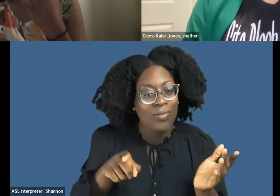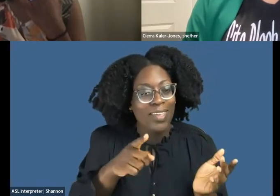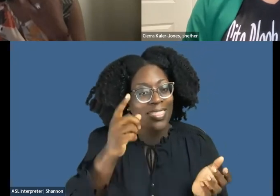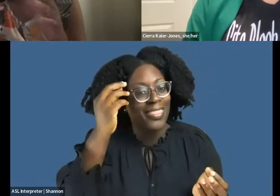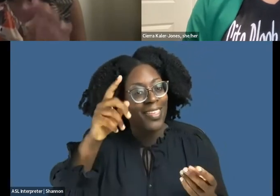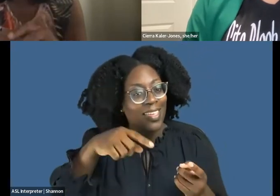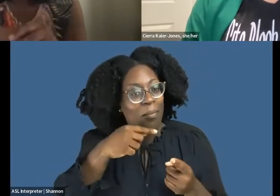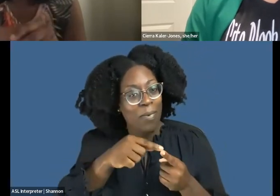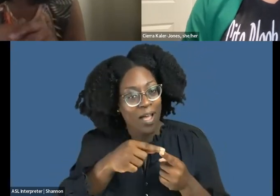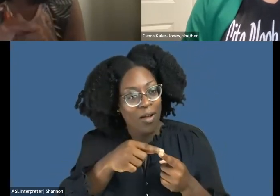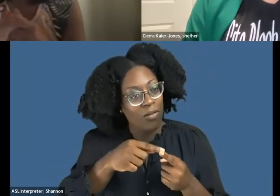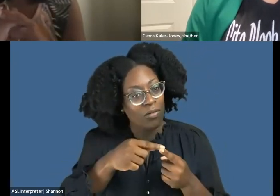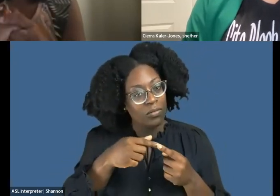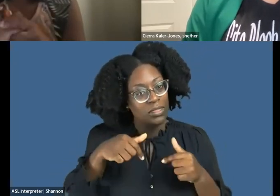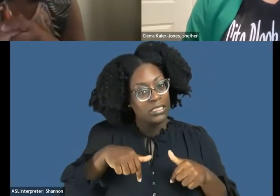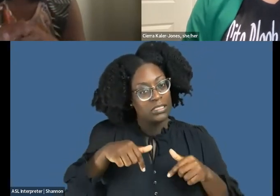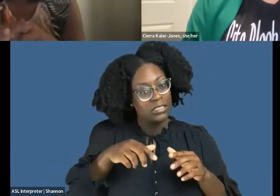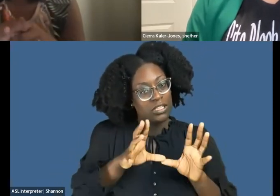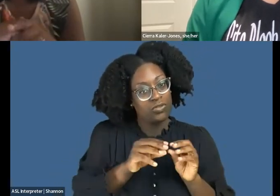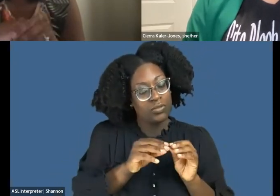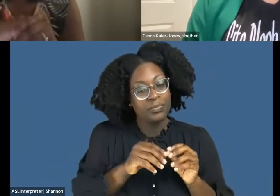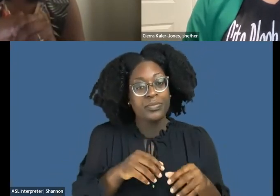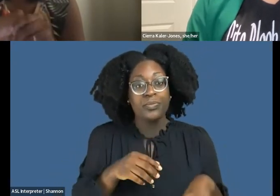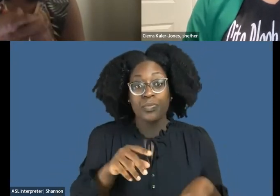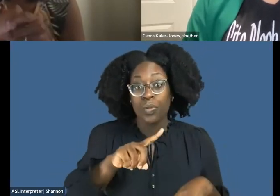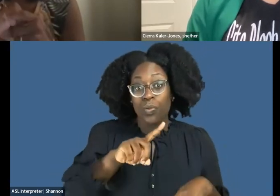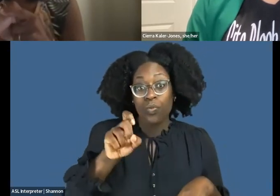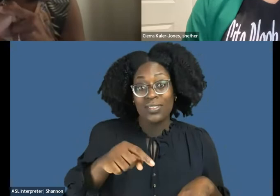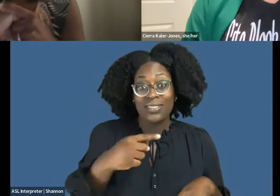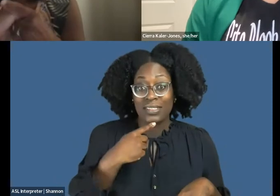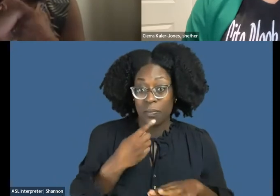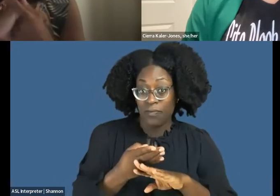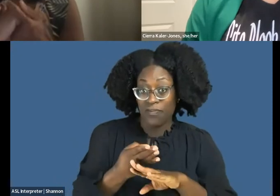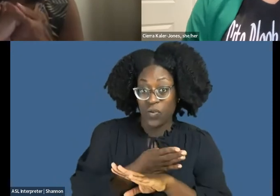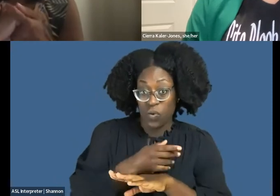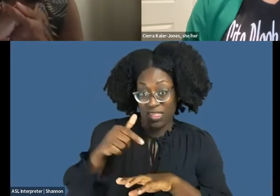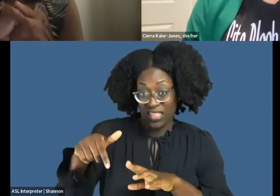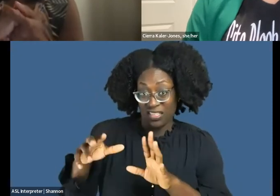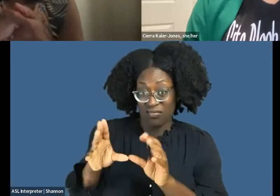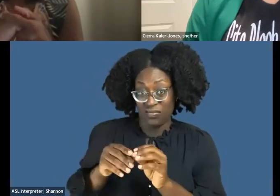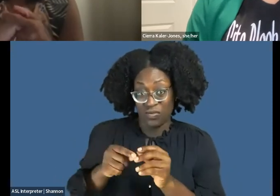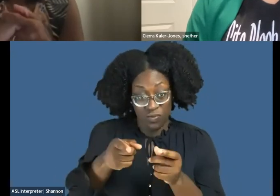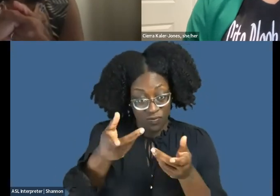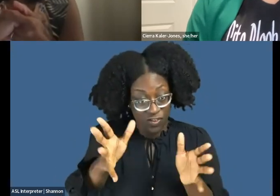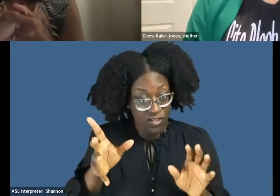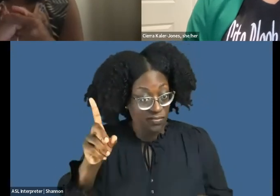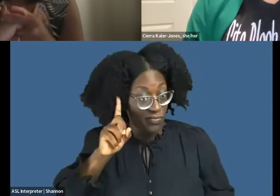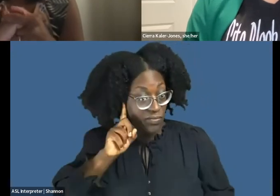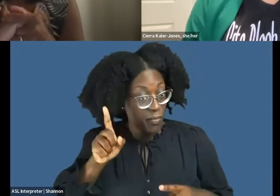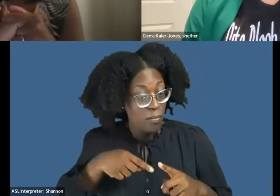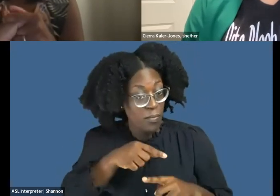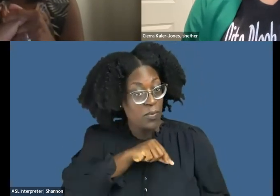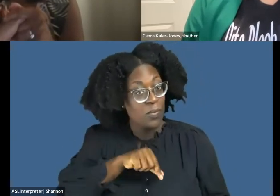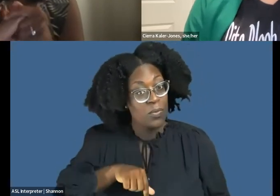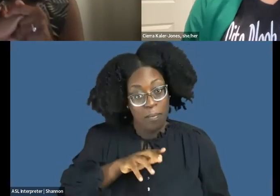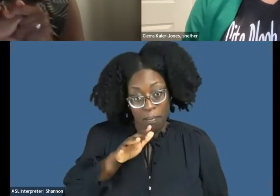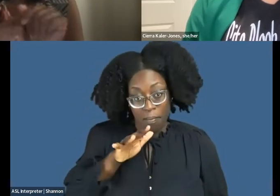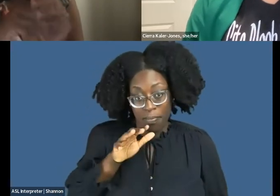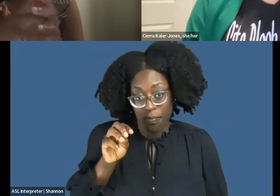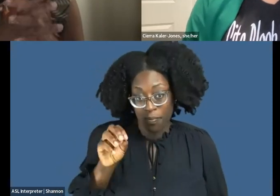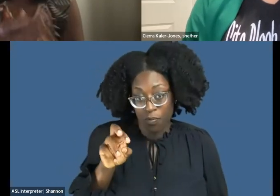reading about this session, had you heard about Queen Mother Moore? And there is a second question of how have you taught